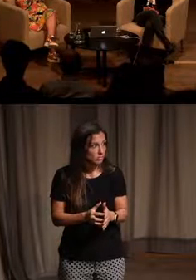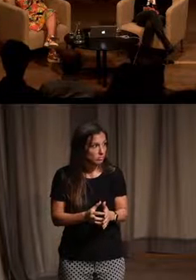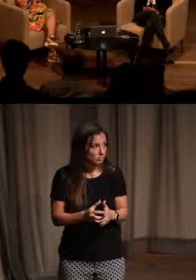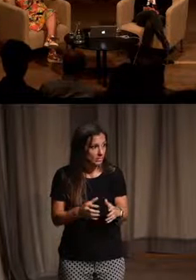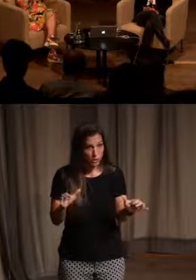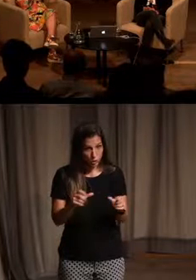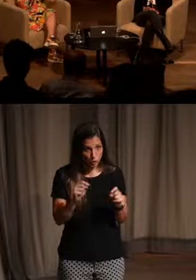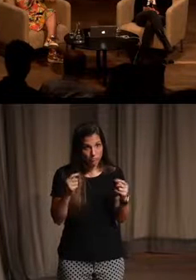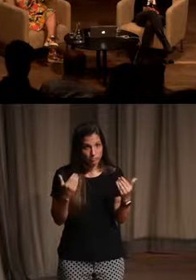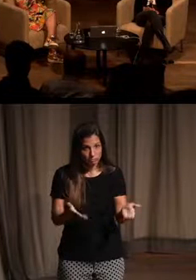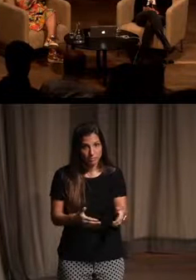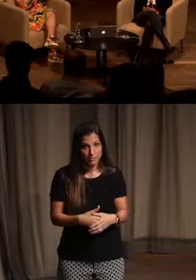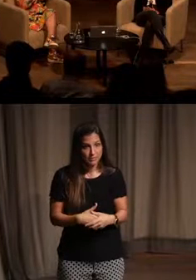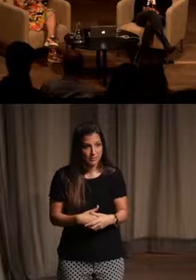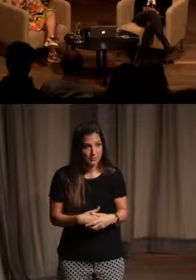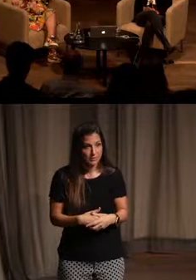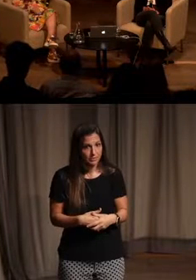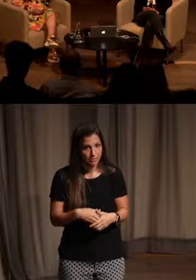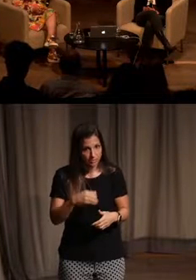Yes, let's do it.